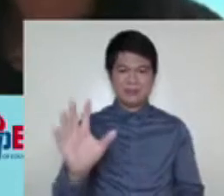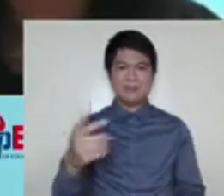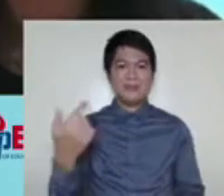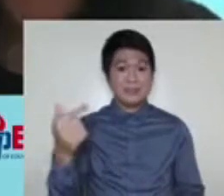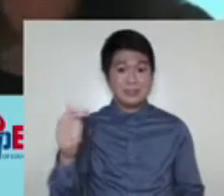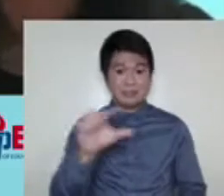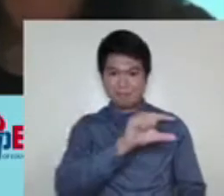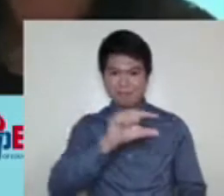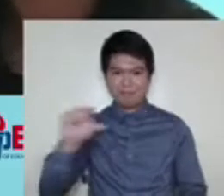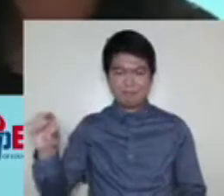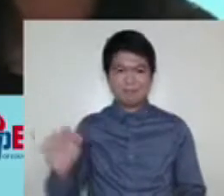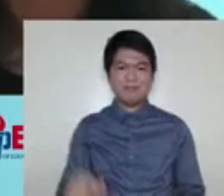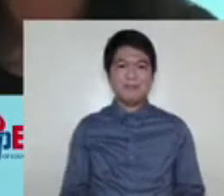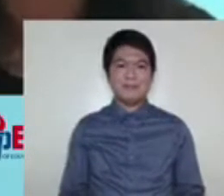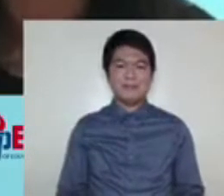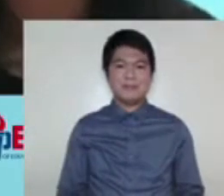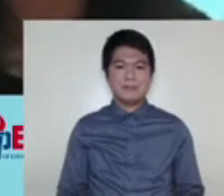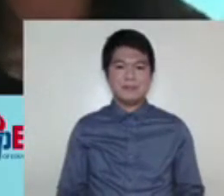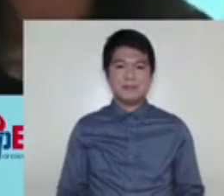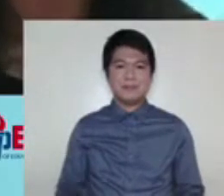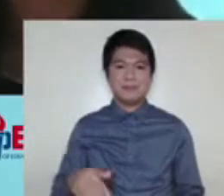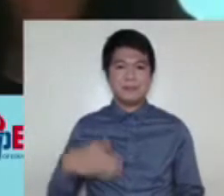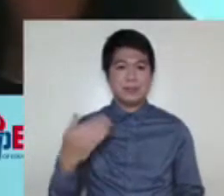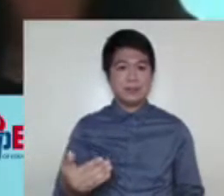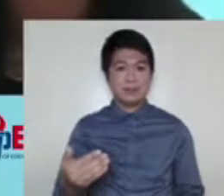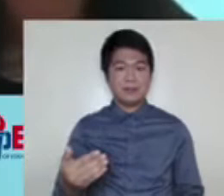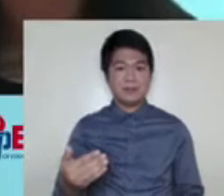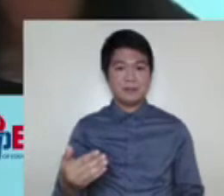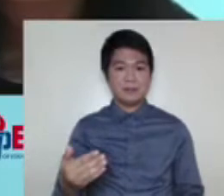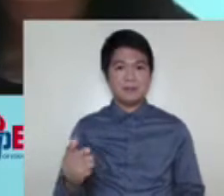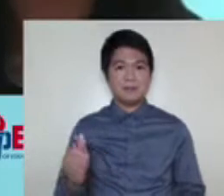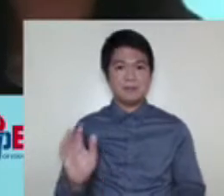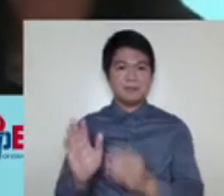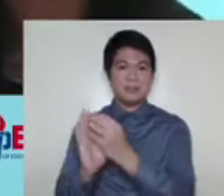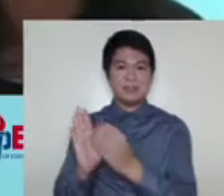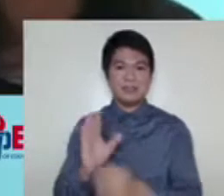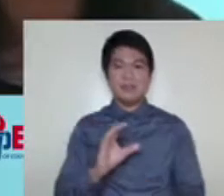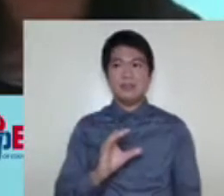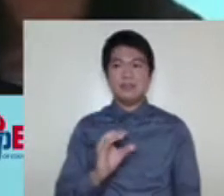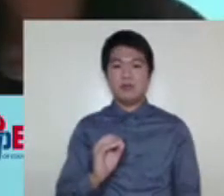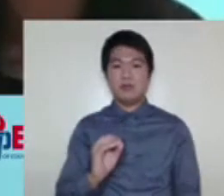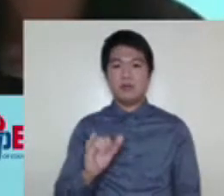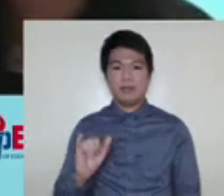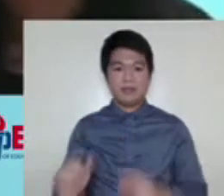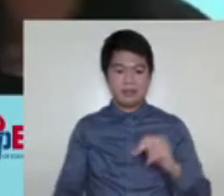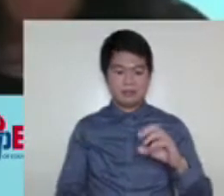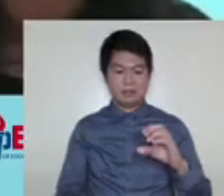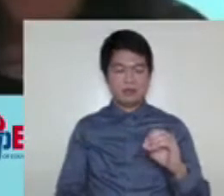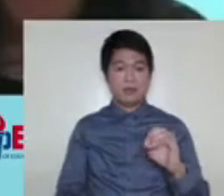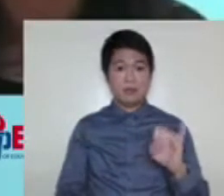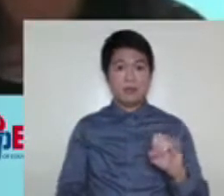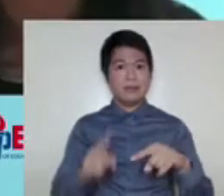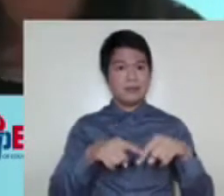to indicators that may be considered COI or NCOI, depending on the MOVs. So later on,